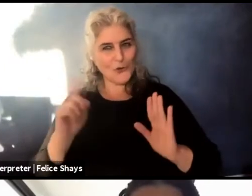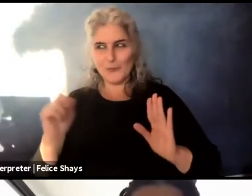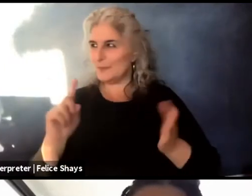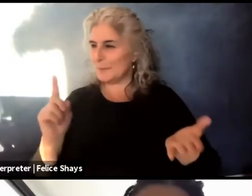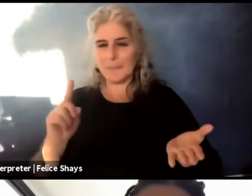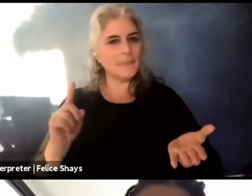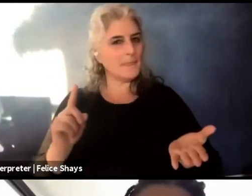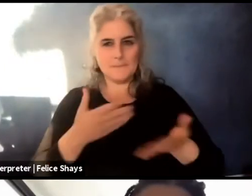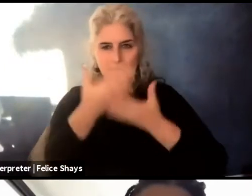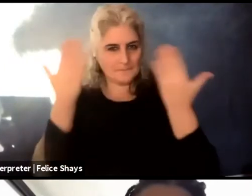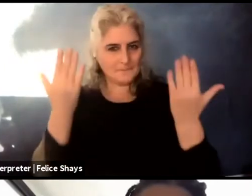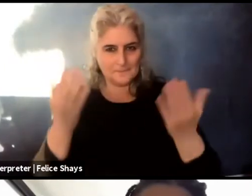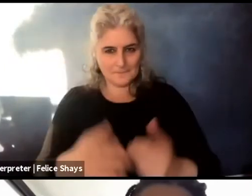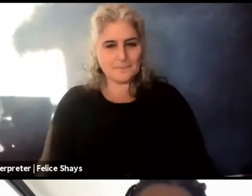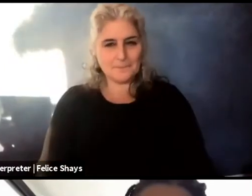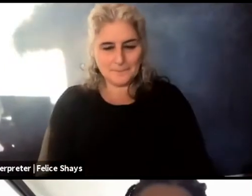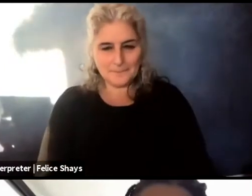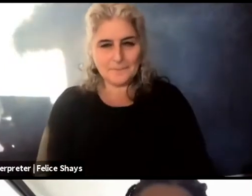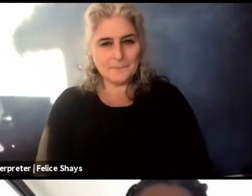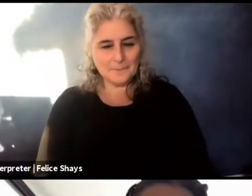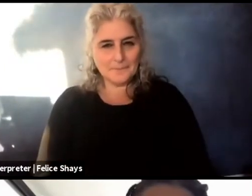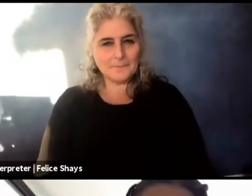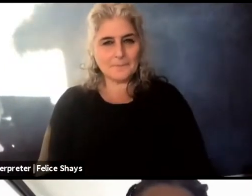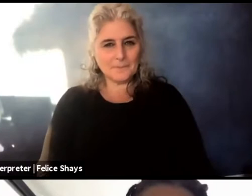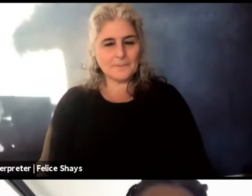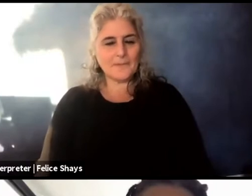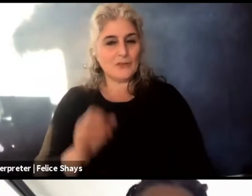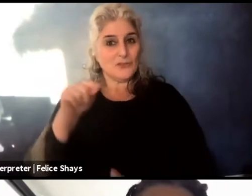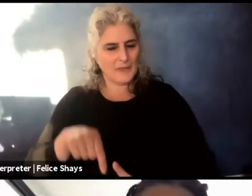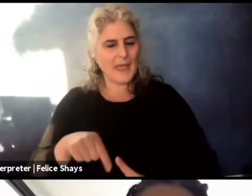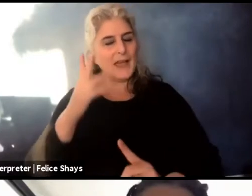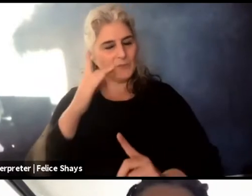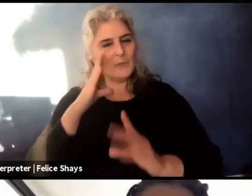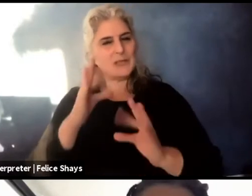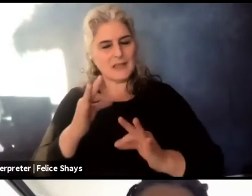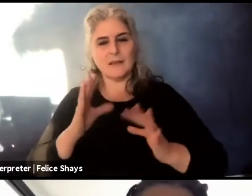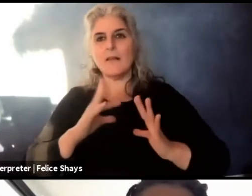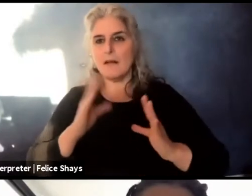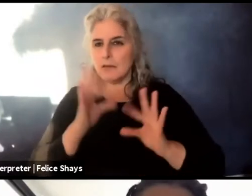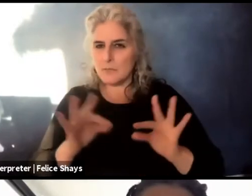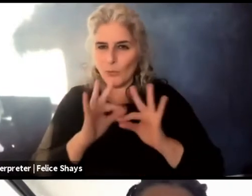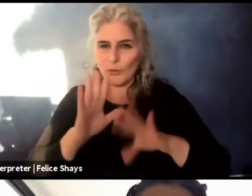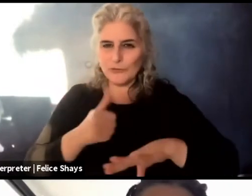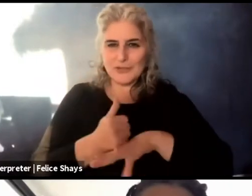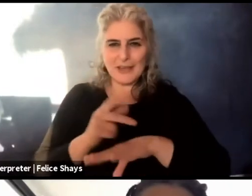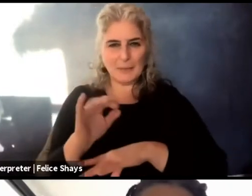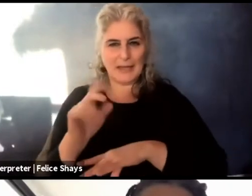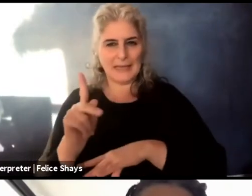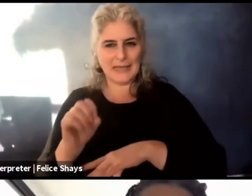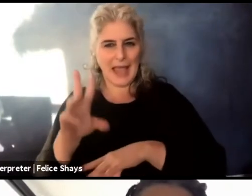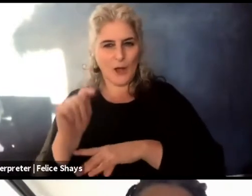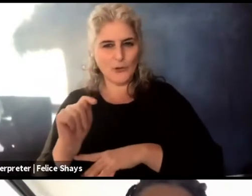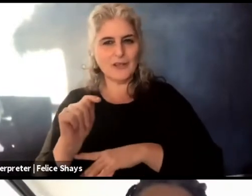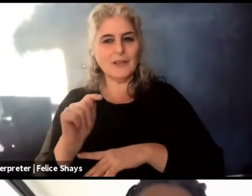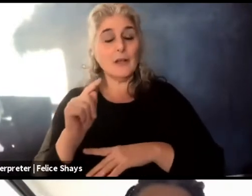authentically voiced is very unusual for that breakthrough to happen. So taking a look at like how